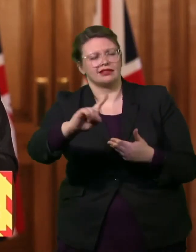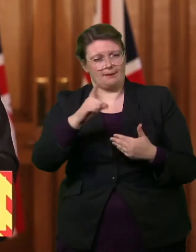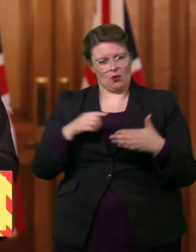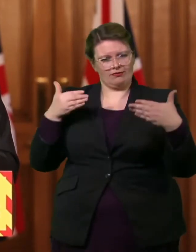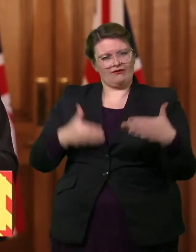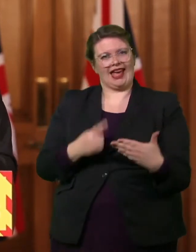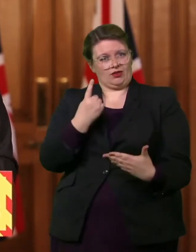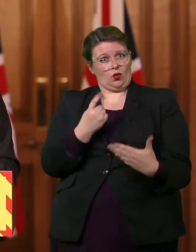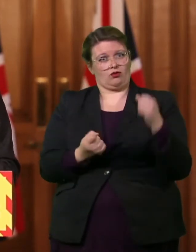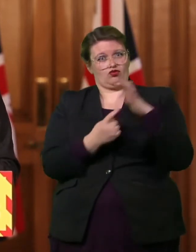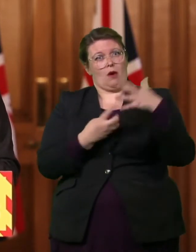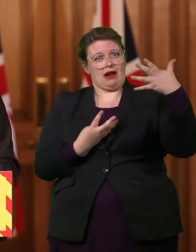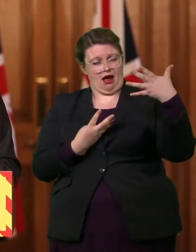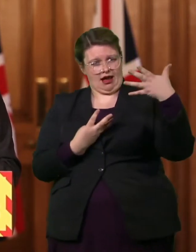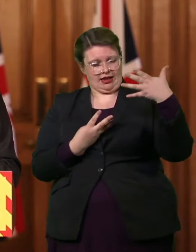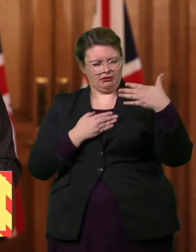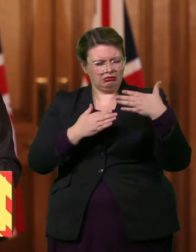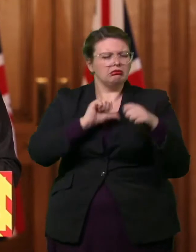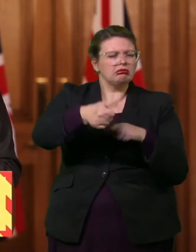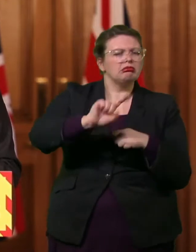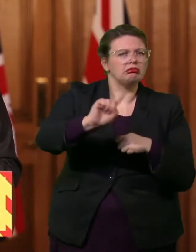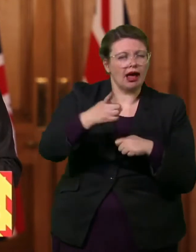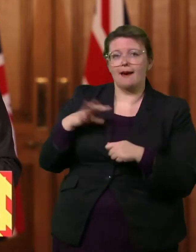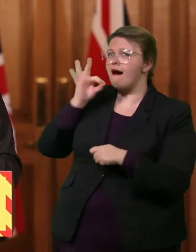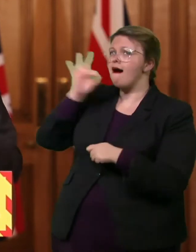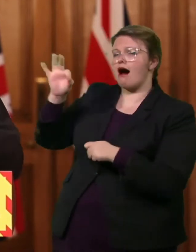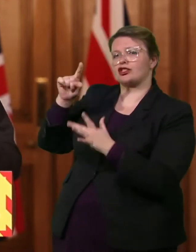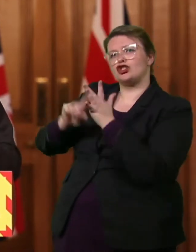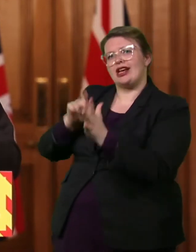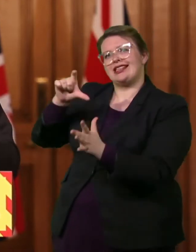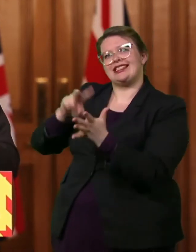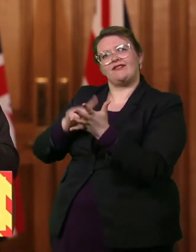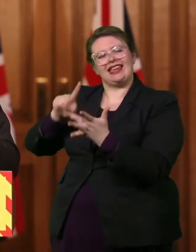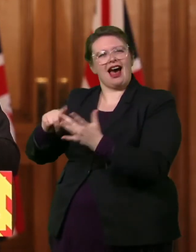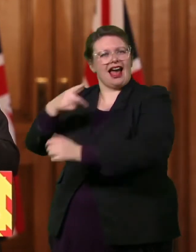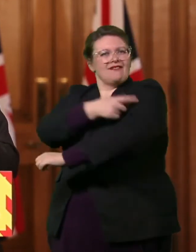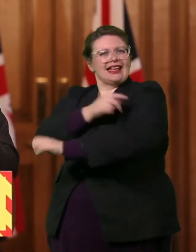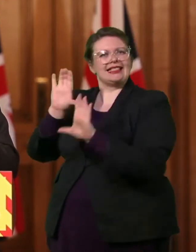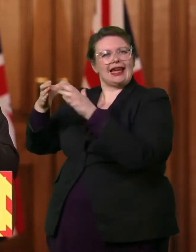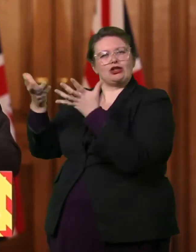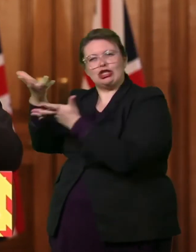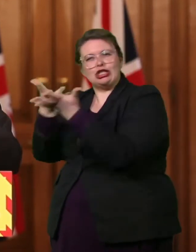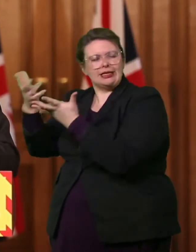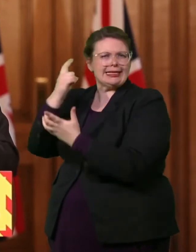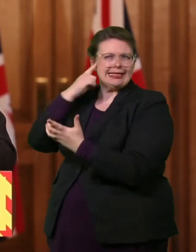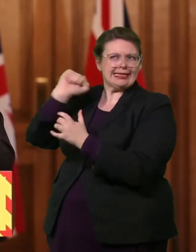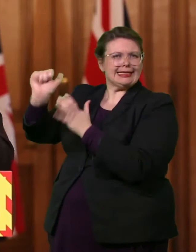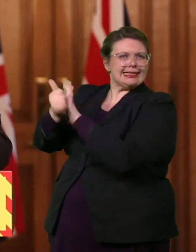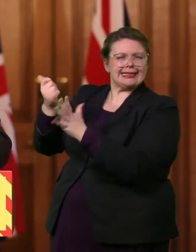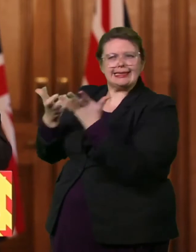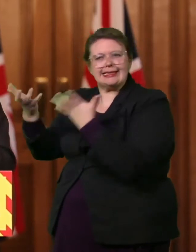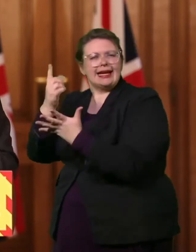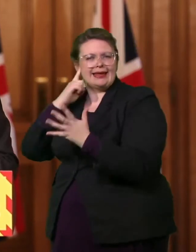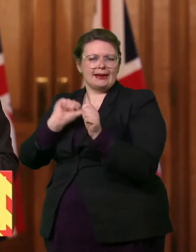50s. I asked them to make this assessment based on how we can save the most lives and prevent the